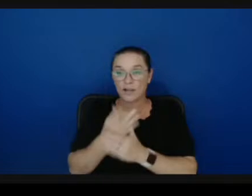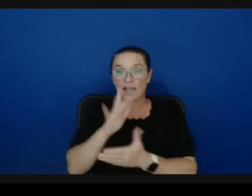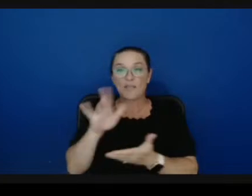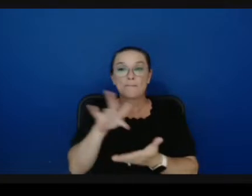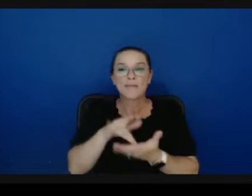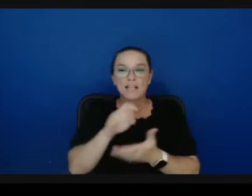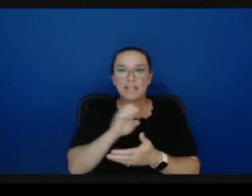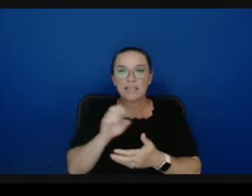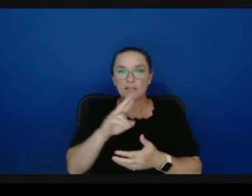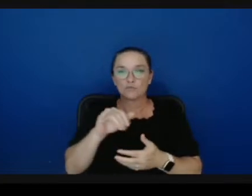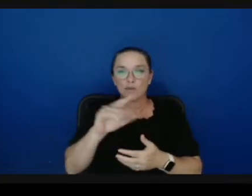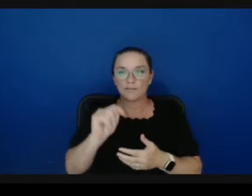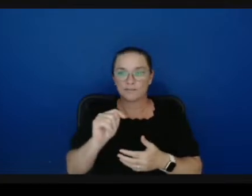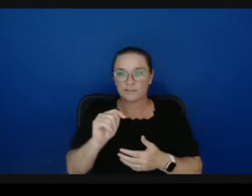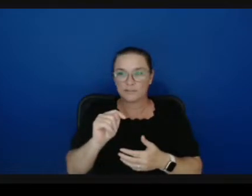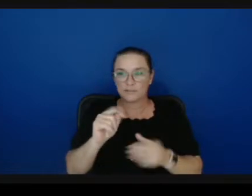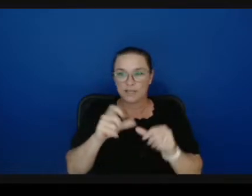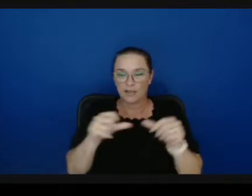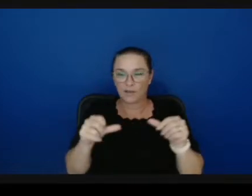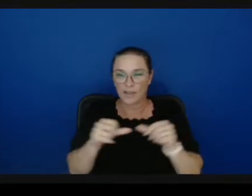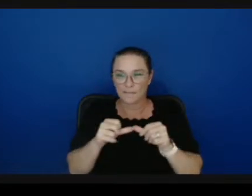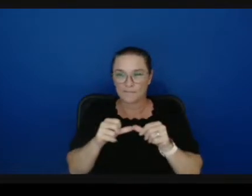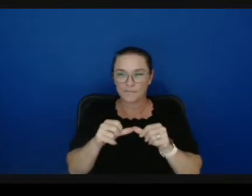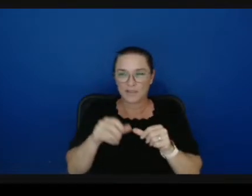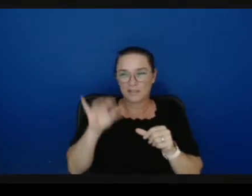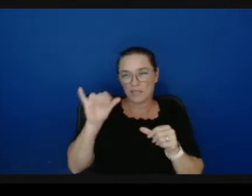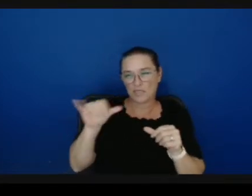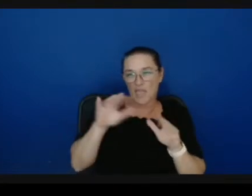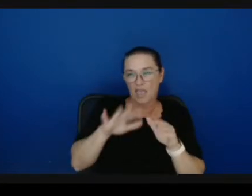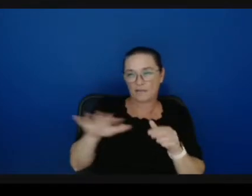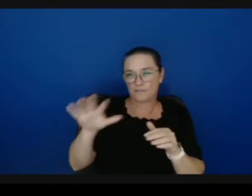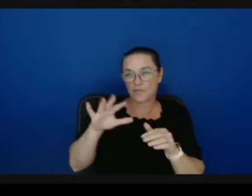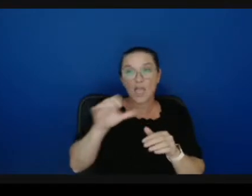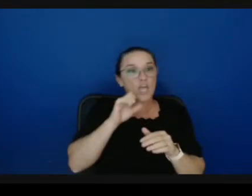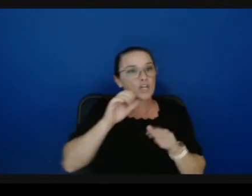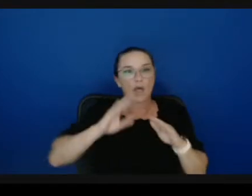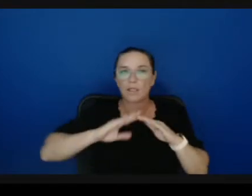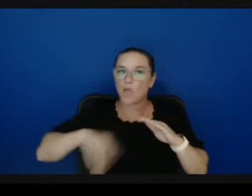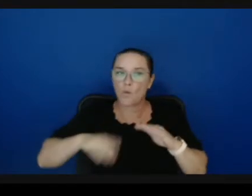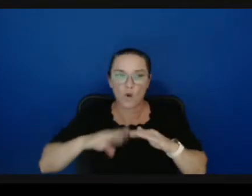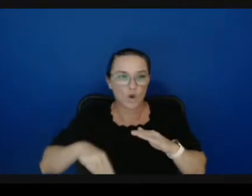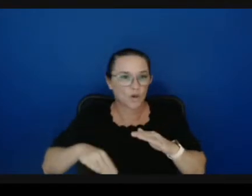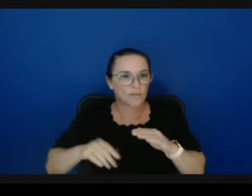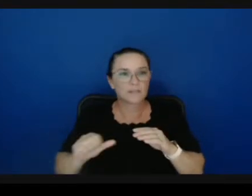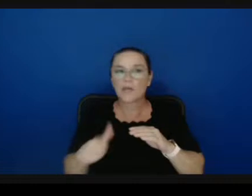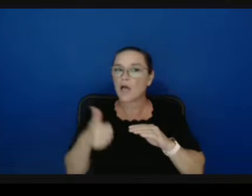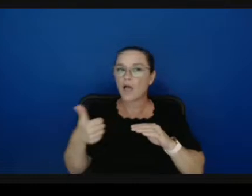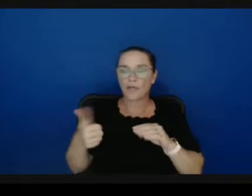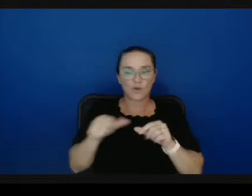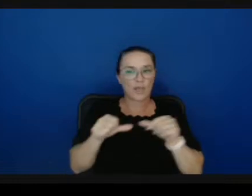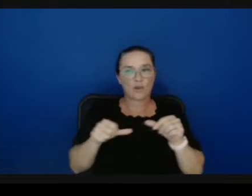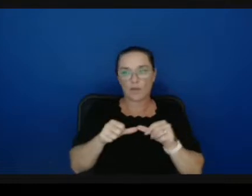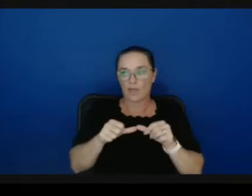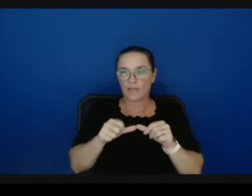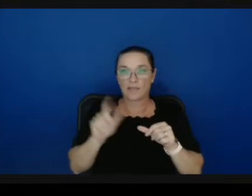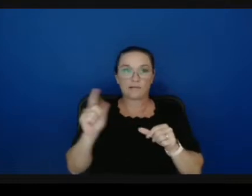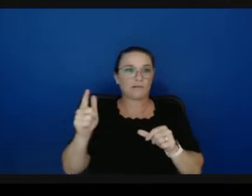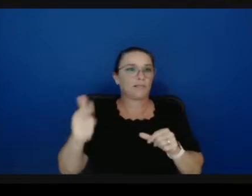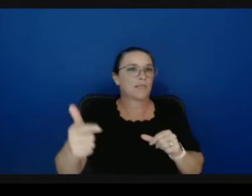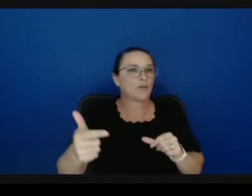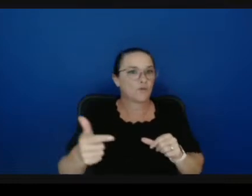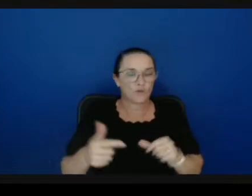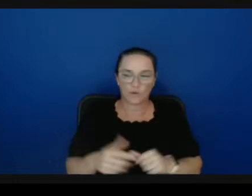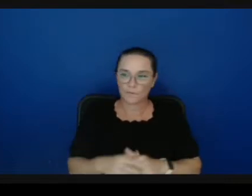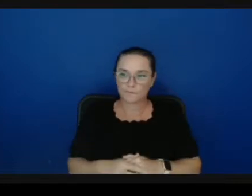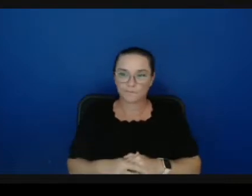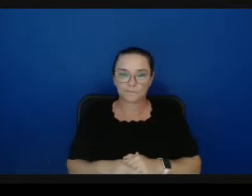segment, which is more or less through there, right? Not the Lower East Rift. That's a whole other stage that would have to follow after